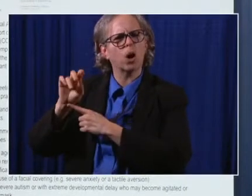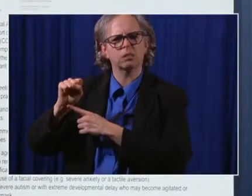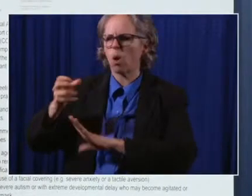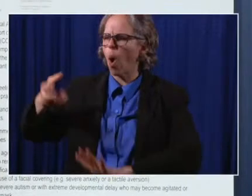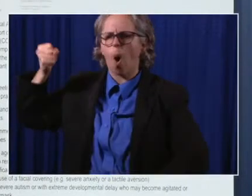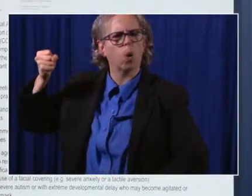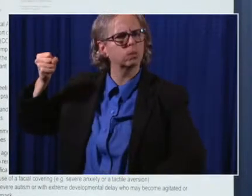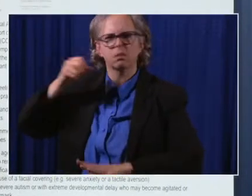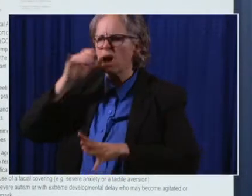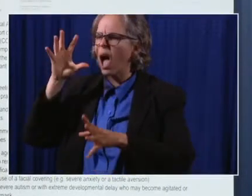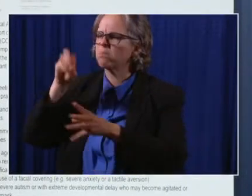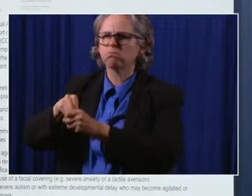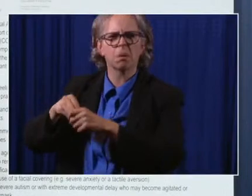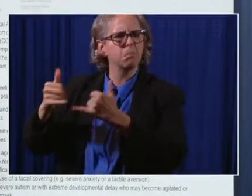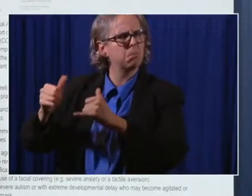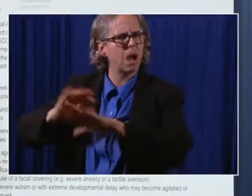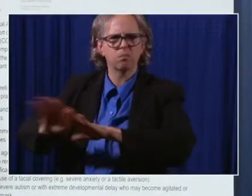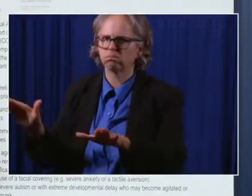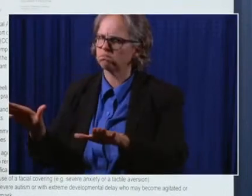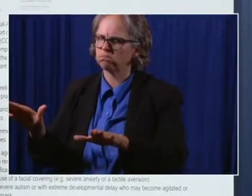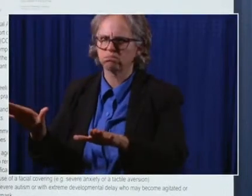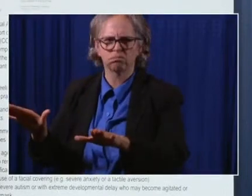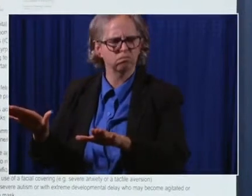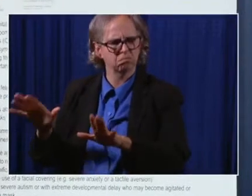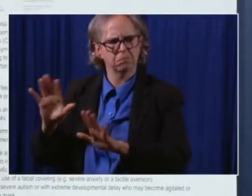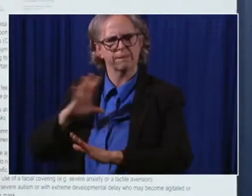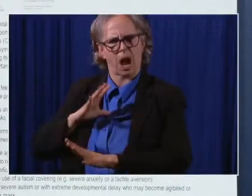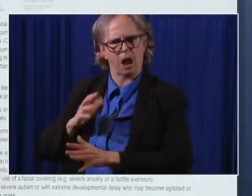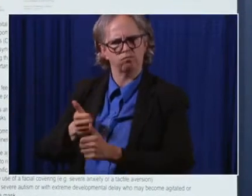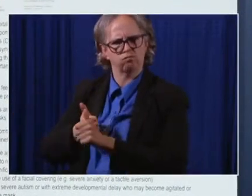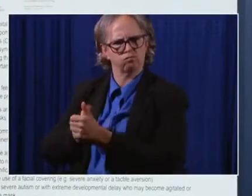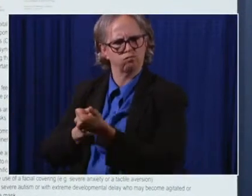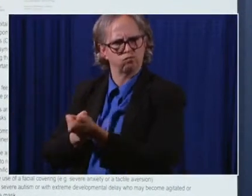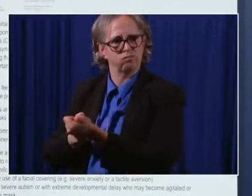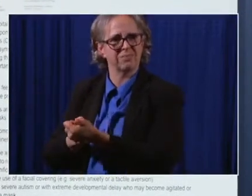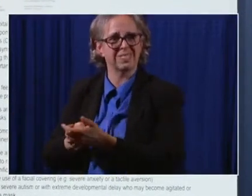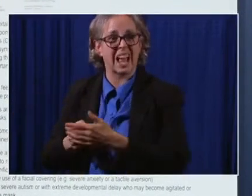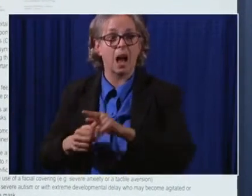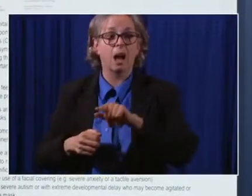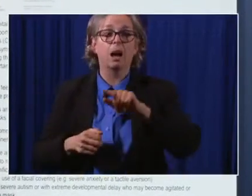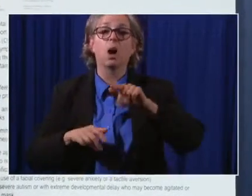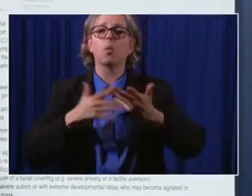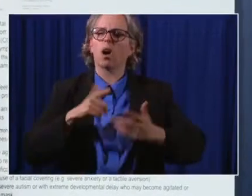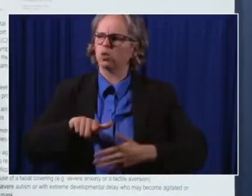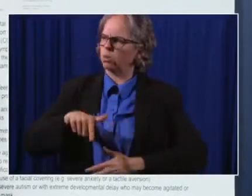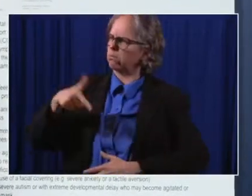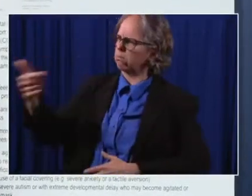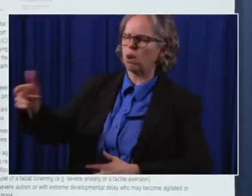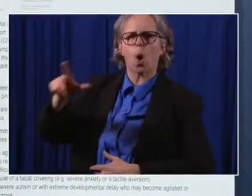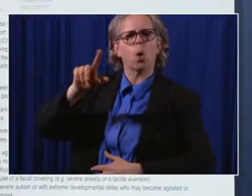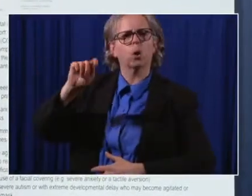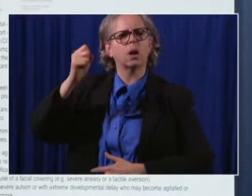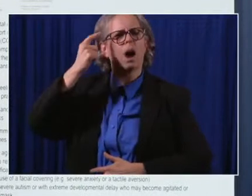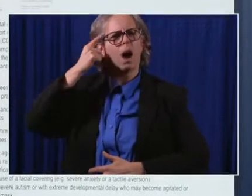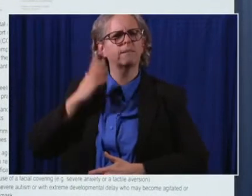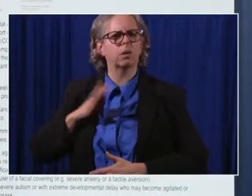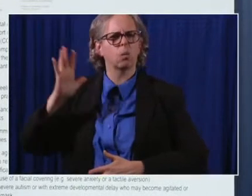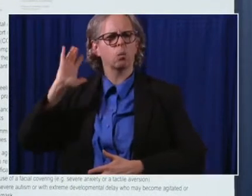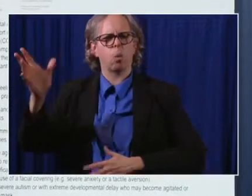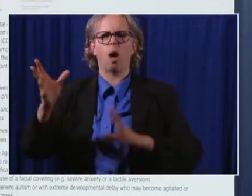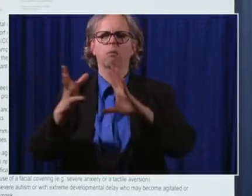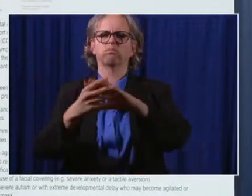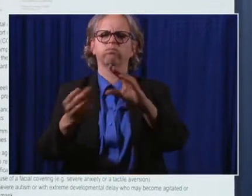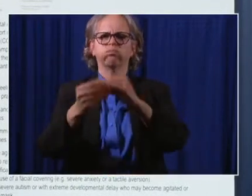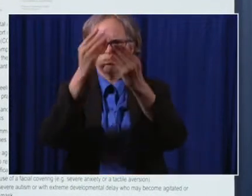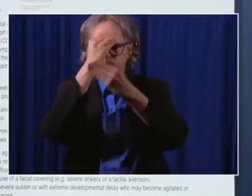decision. Let me now turn it over to the Lieutenant Governor to kind of bring you up to date exactly where we